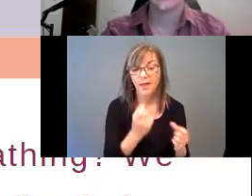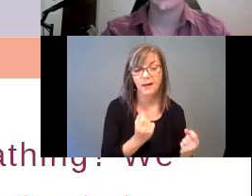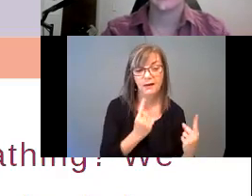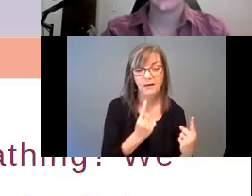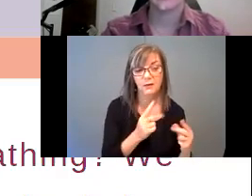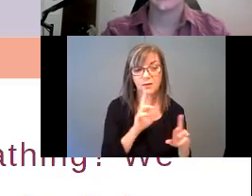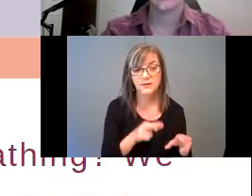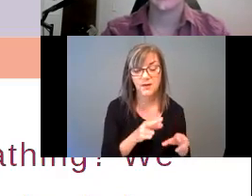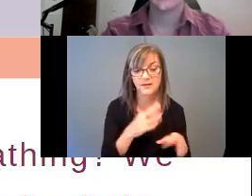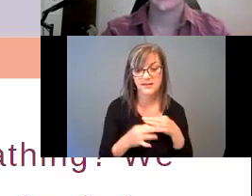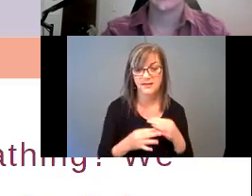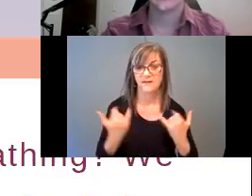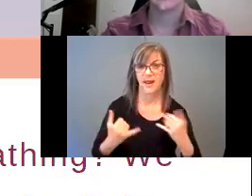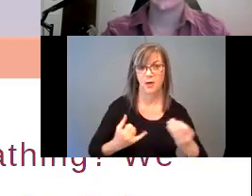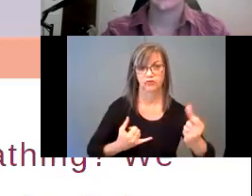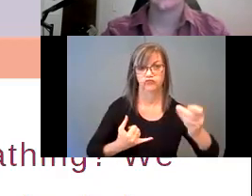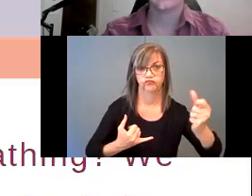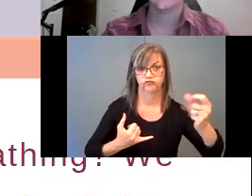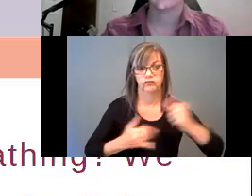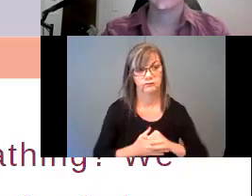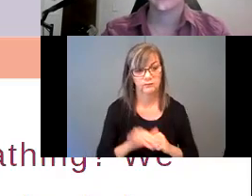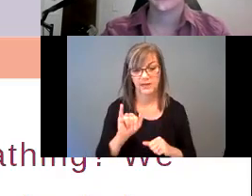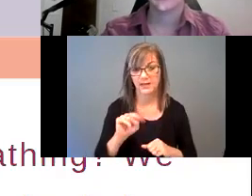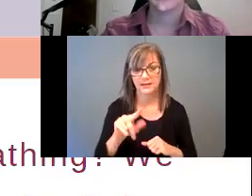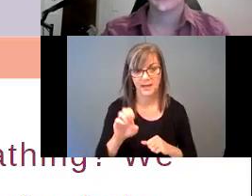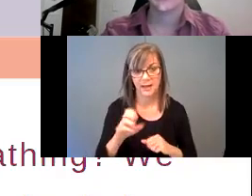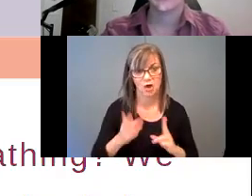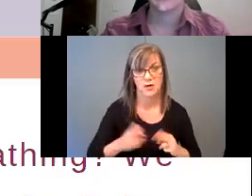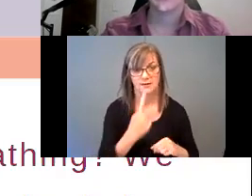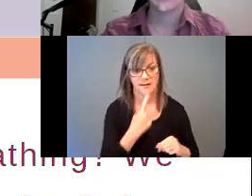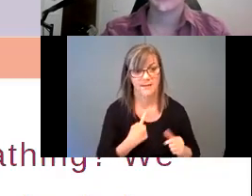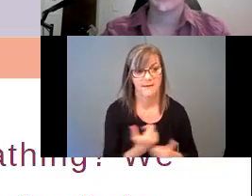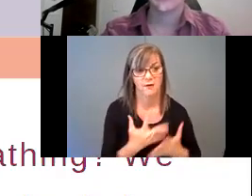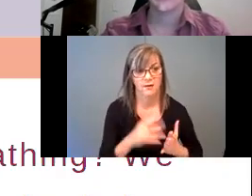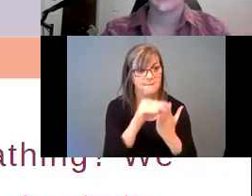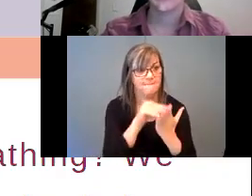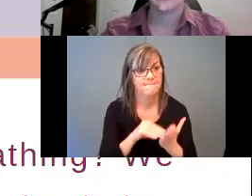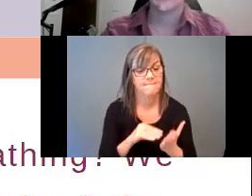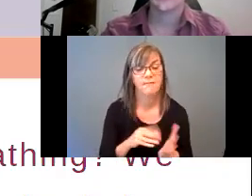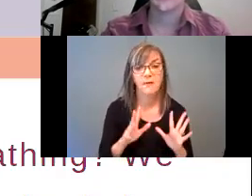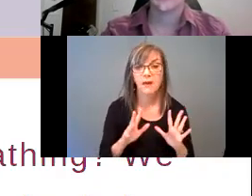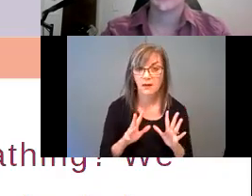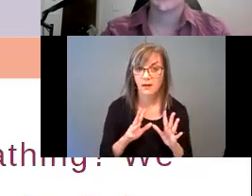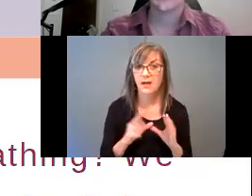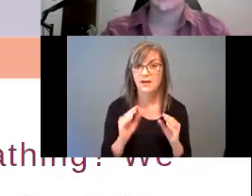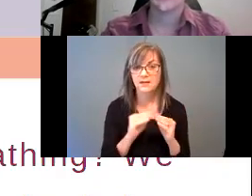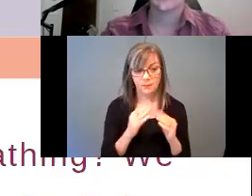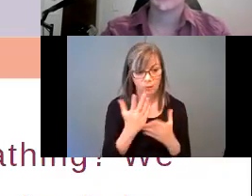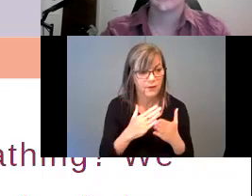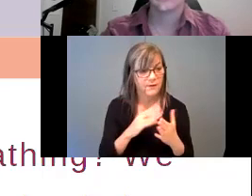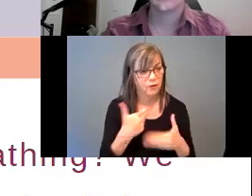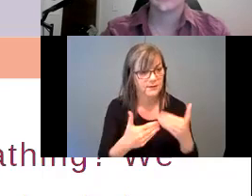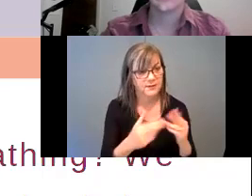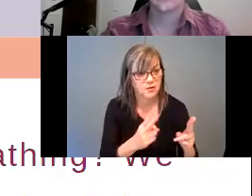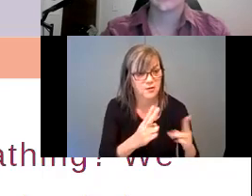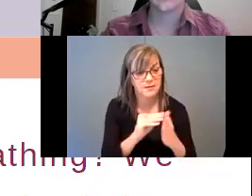have to do this intake form, so you have to tell me everything that you've experienced. It's a part of the process. So kind of